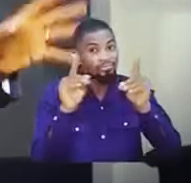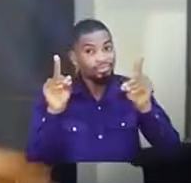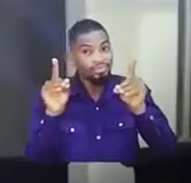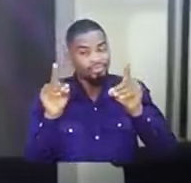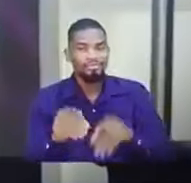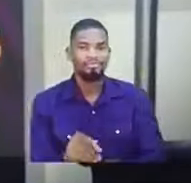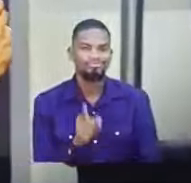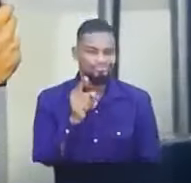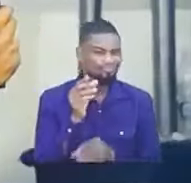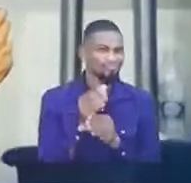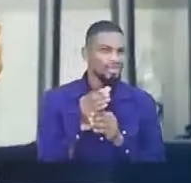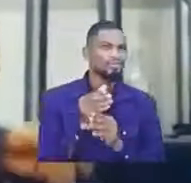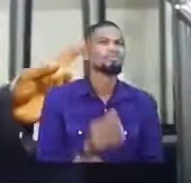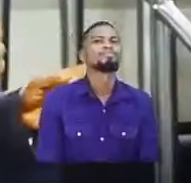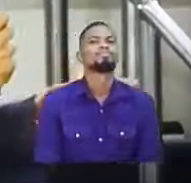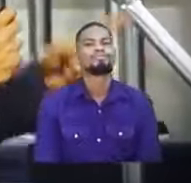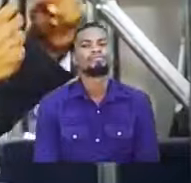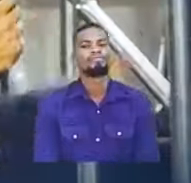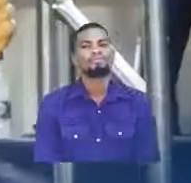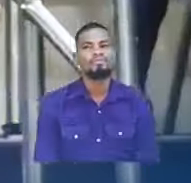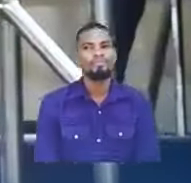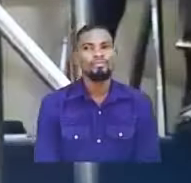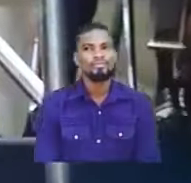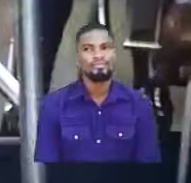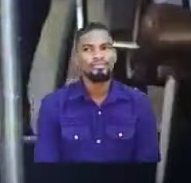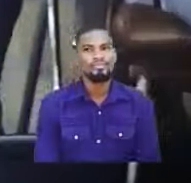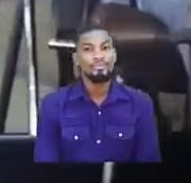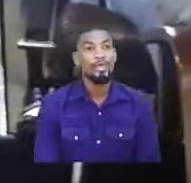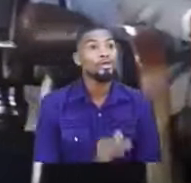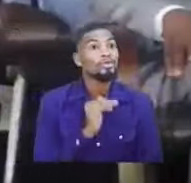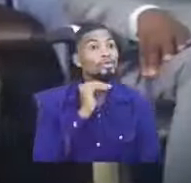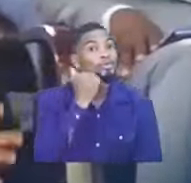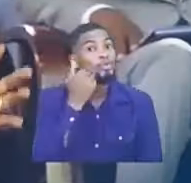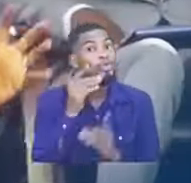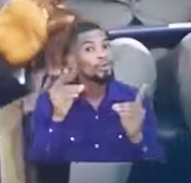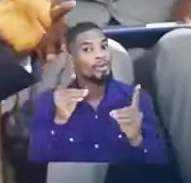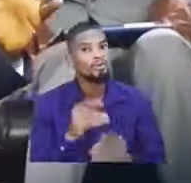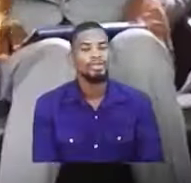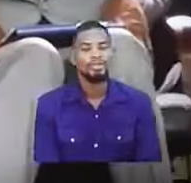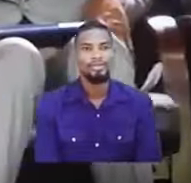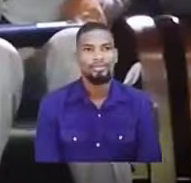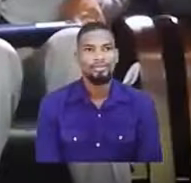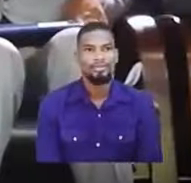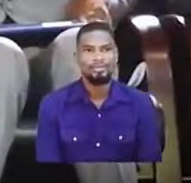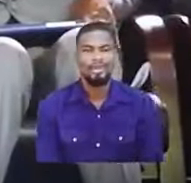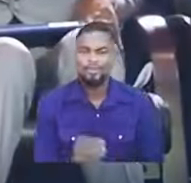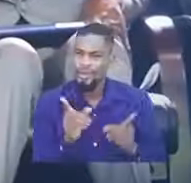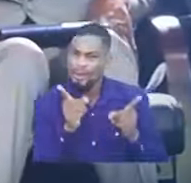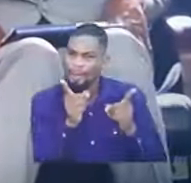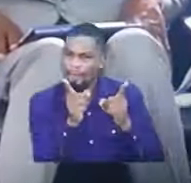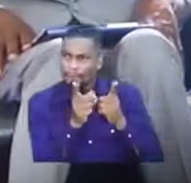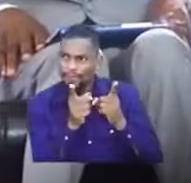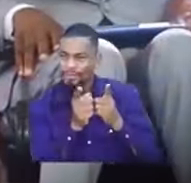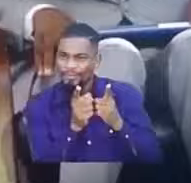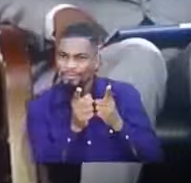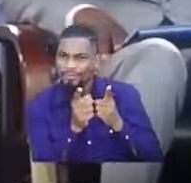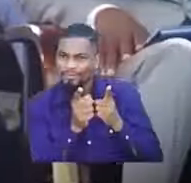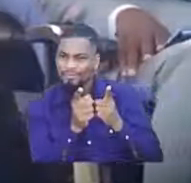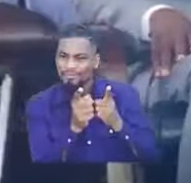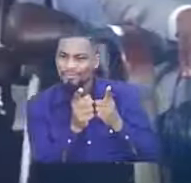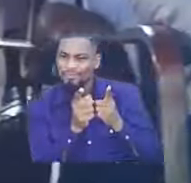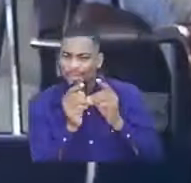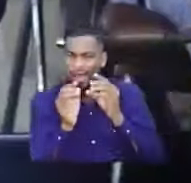be careful. Otherwise, you'll be divorced. See, because when they meet together, the kind of